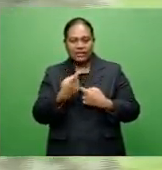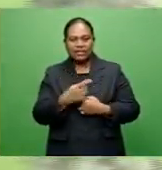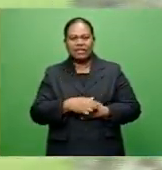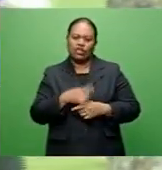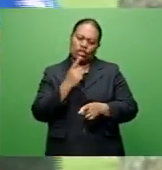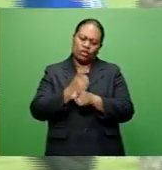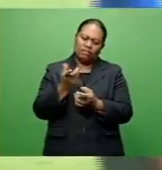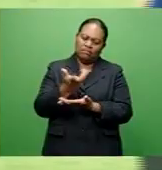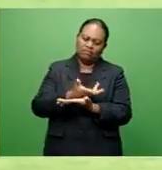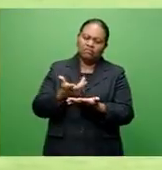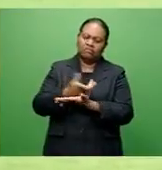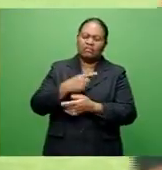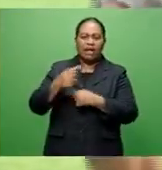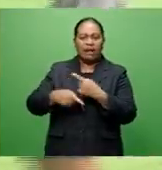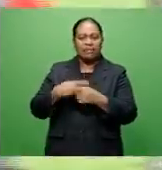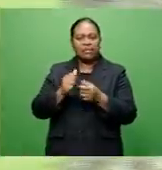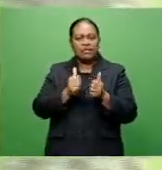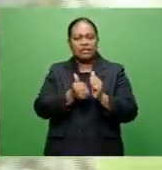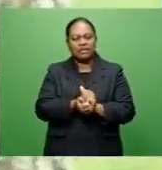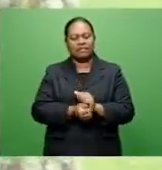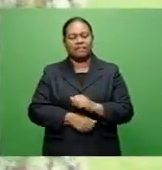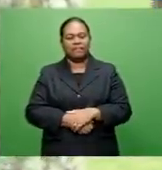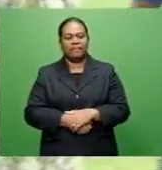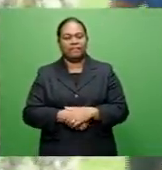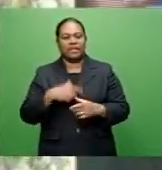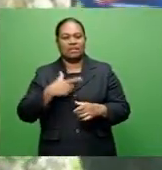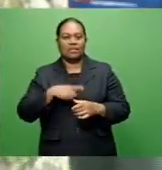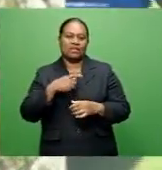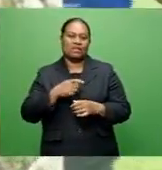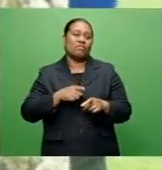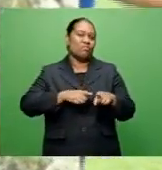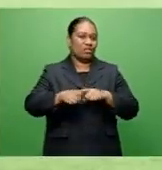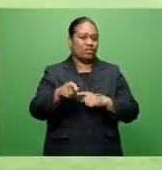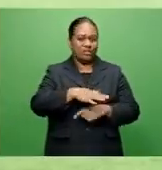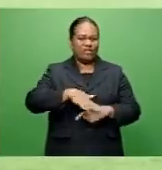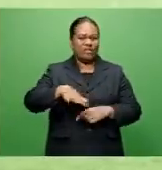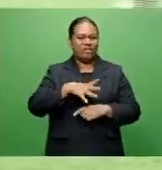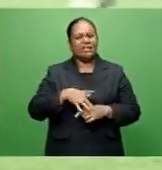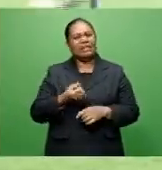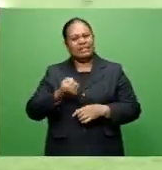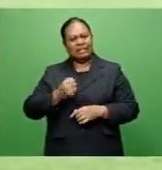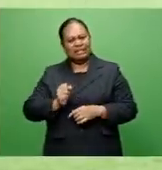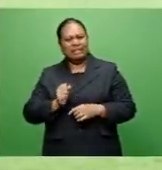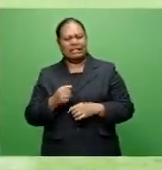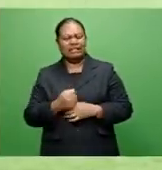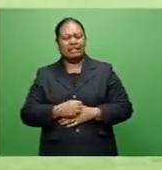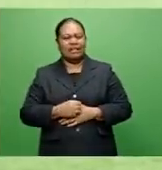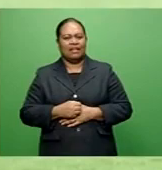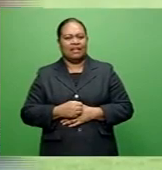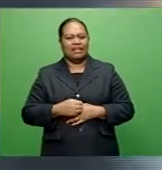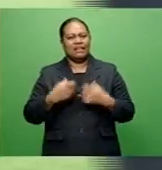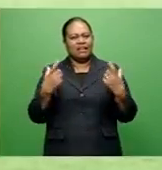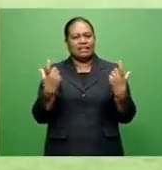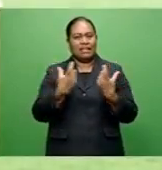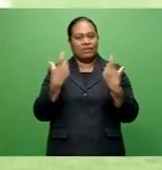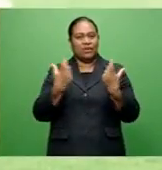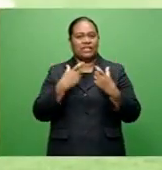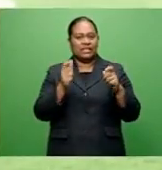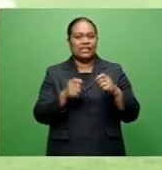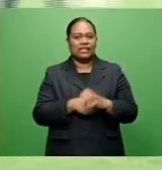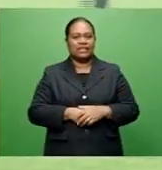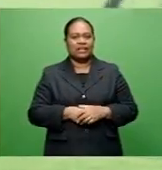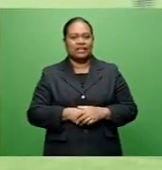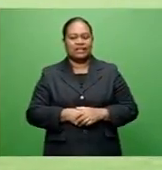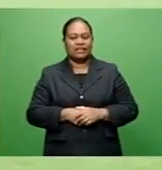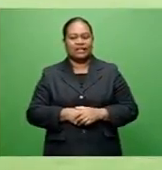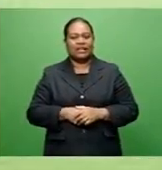like everybody was in the festive mood, and then we had to regather and then came down